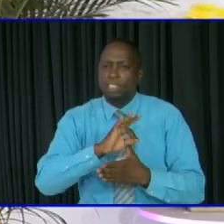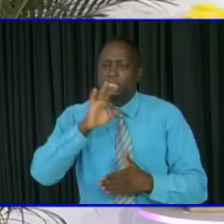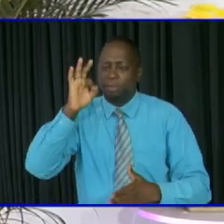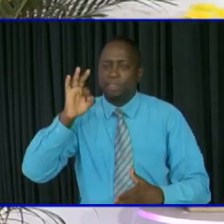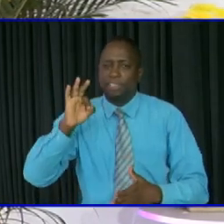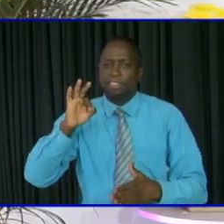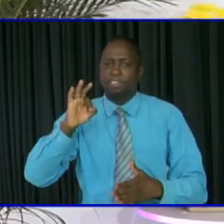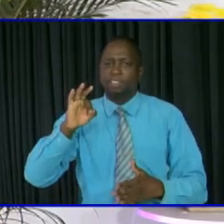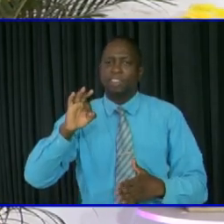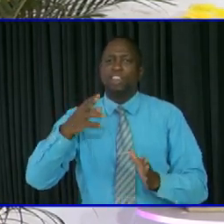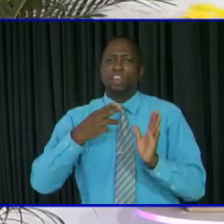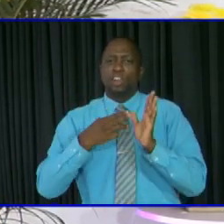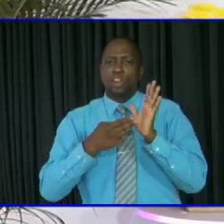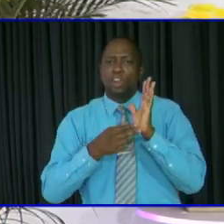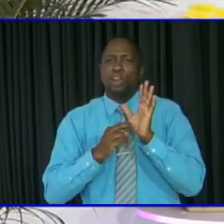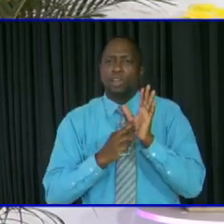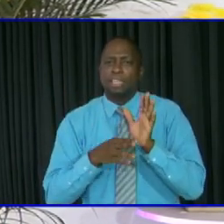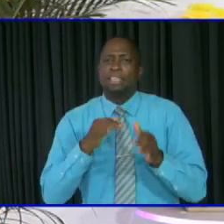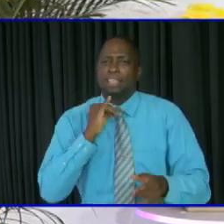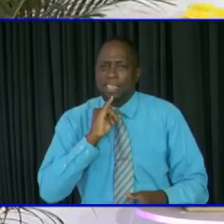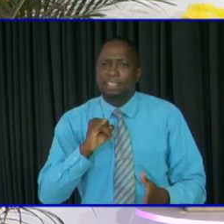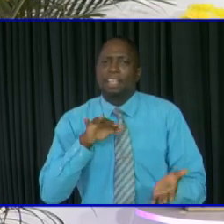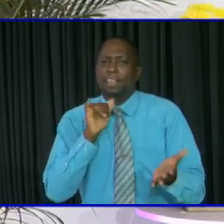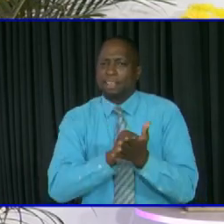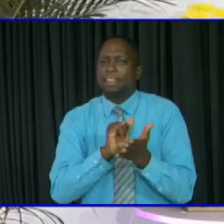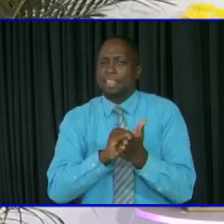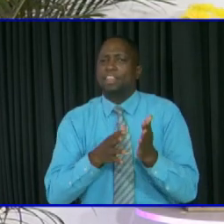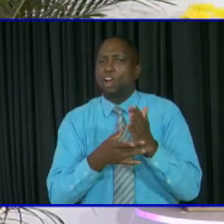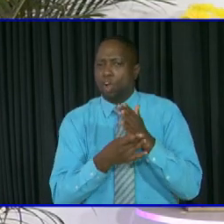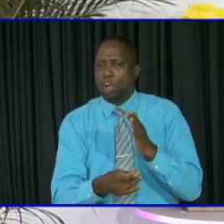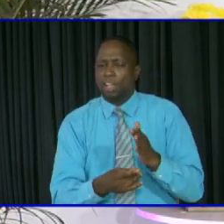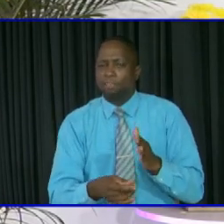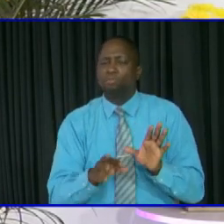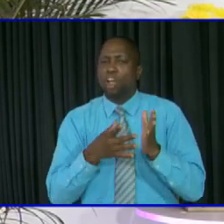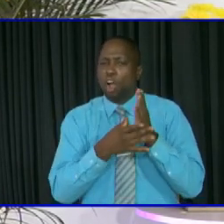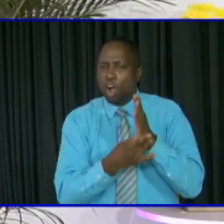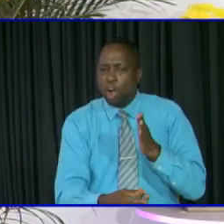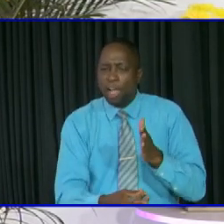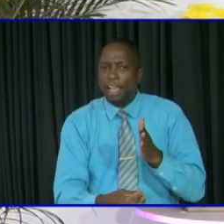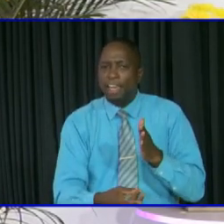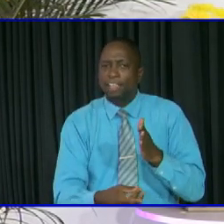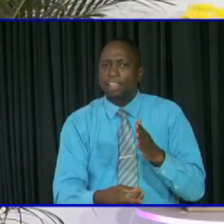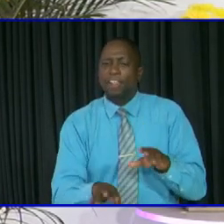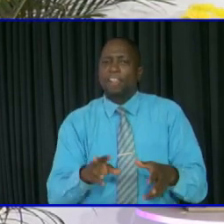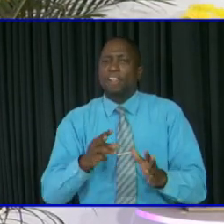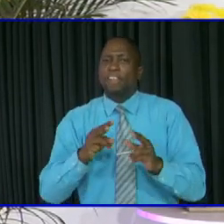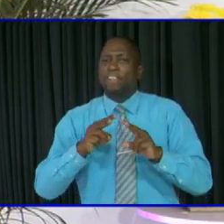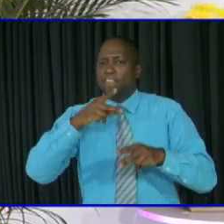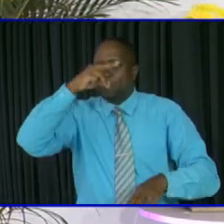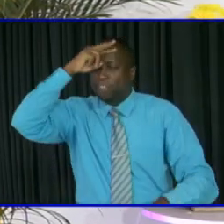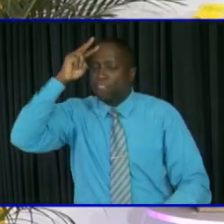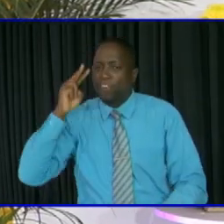oil. As we edge to the second coming of Jesus, we should note